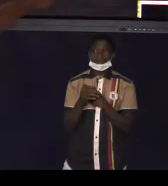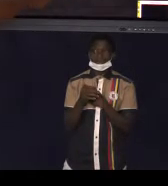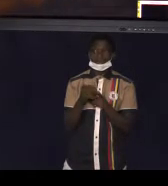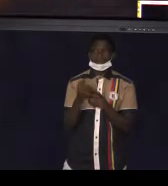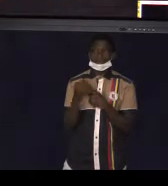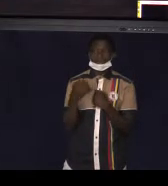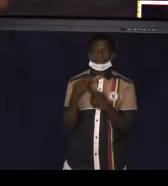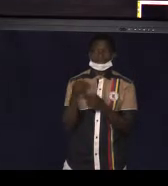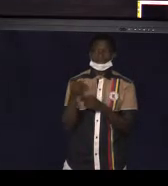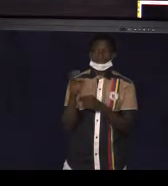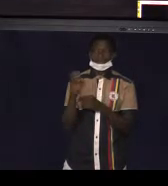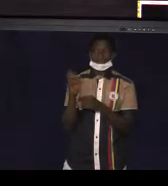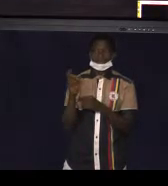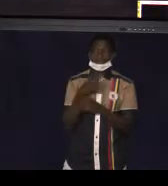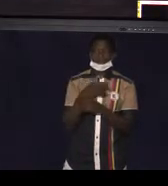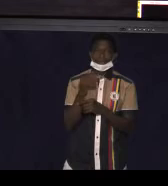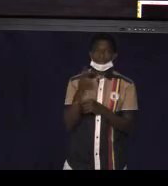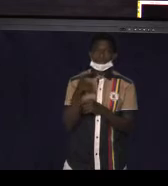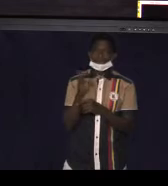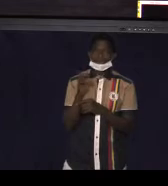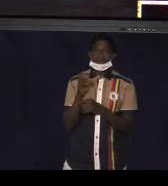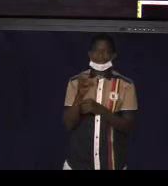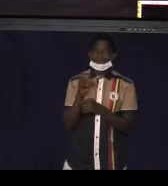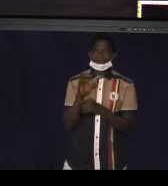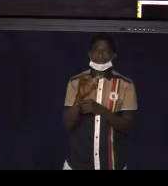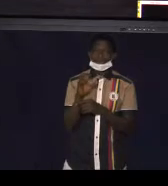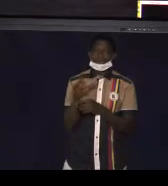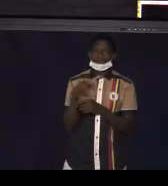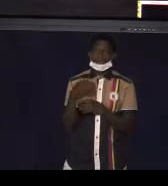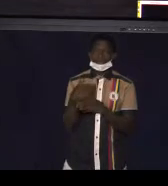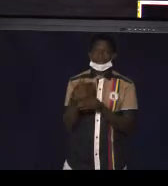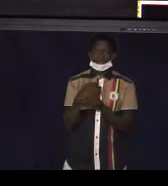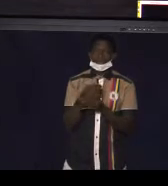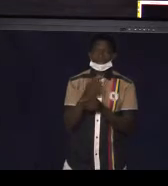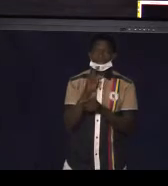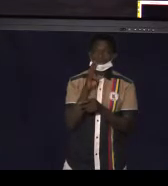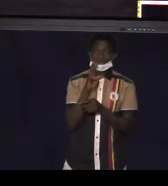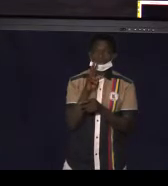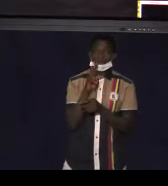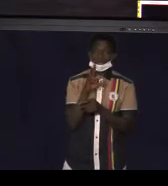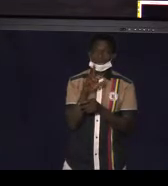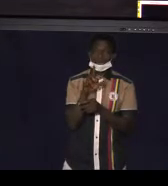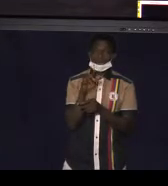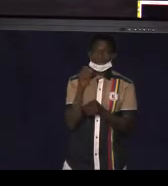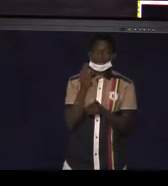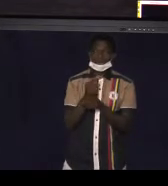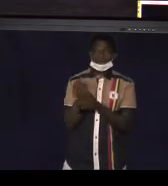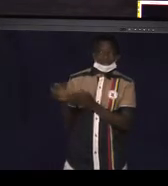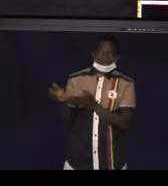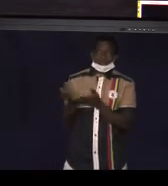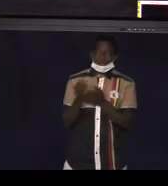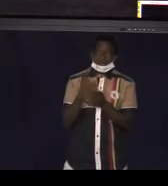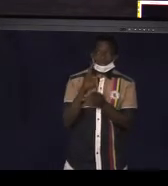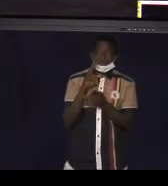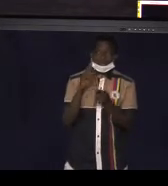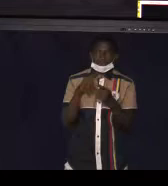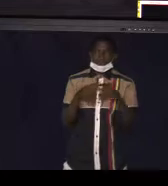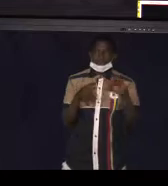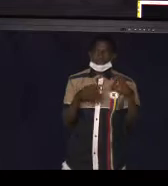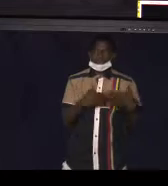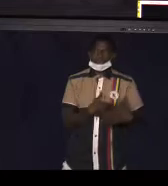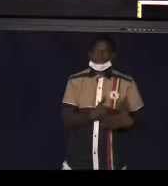You already have 200 here, and 200 centiliters means 2 liters. So just bring it over to the liter side.